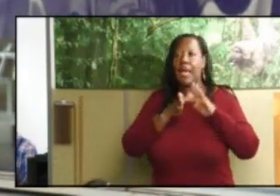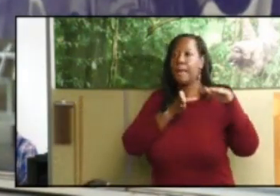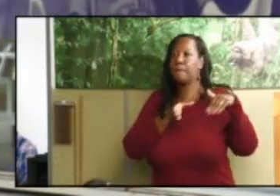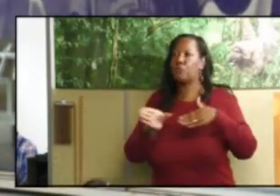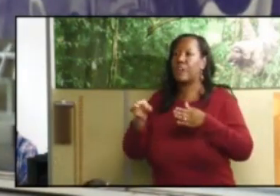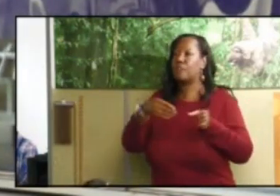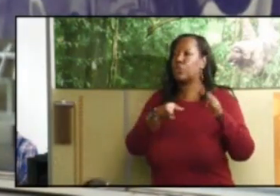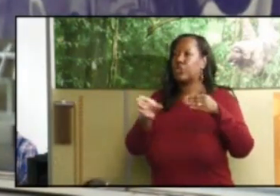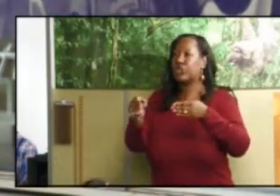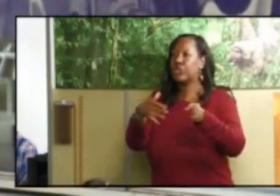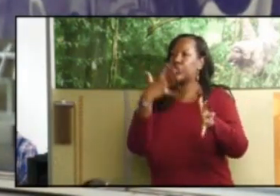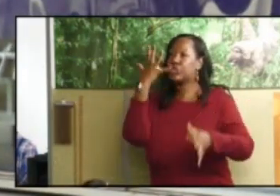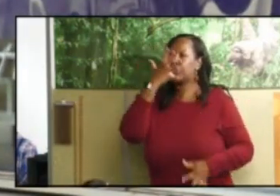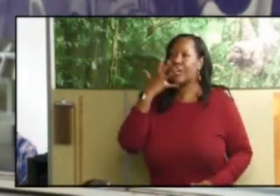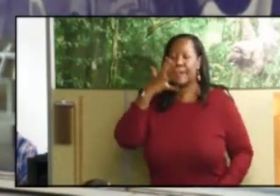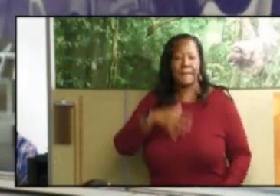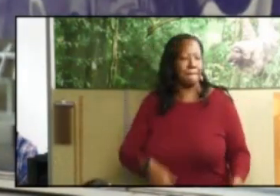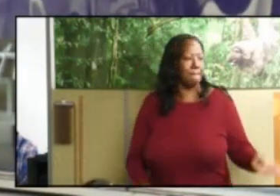pass these around.